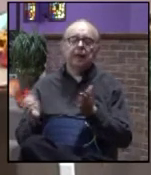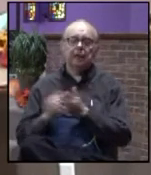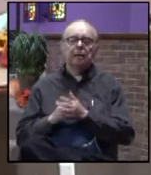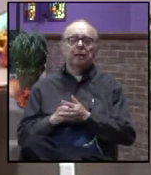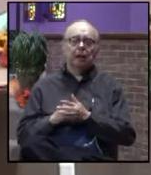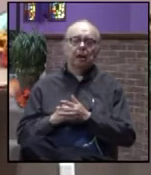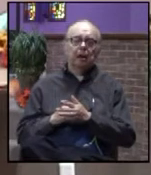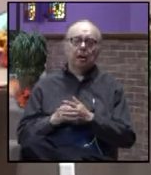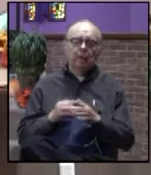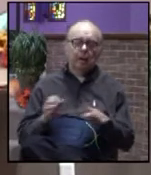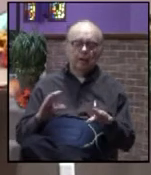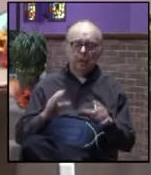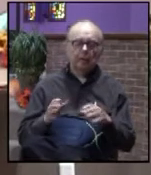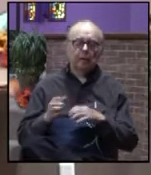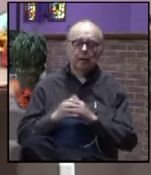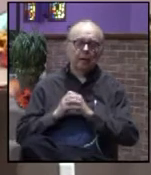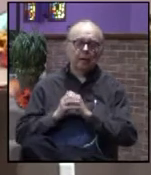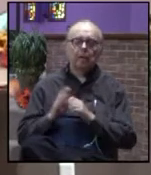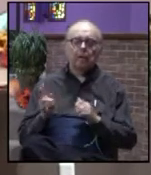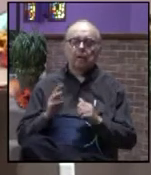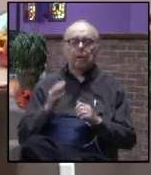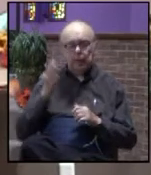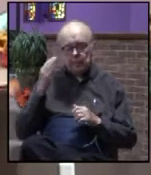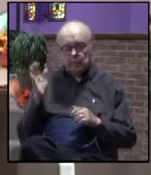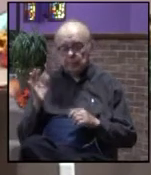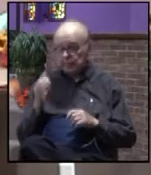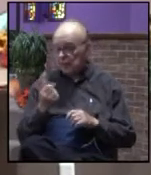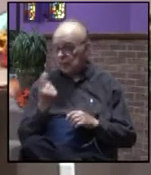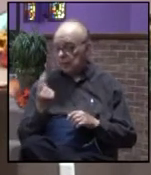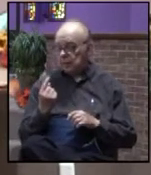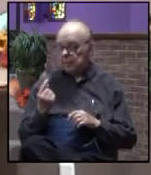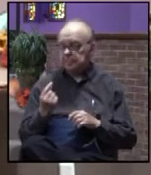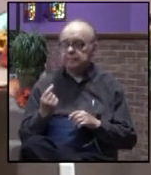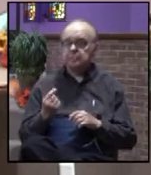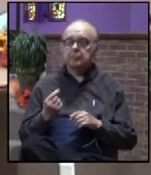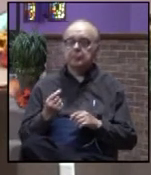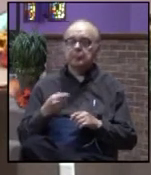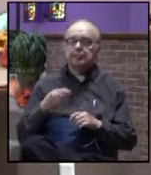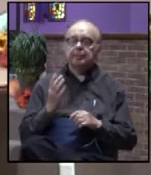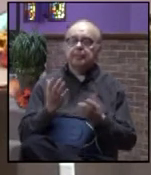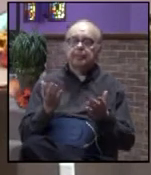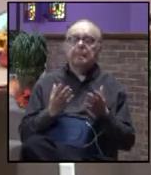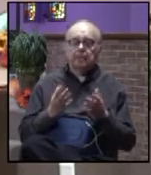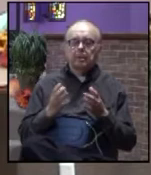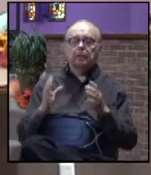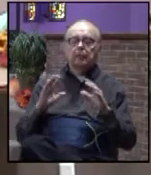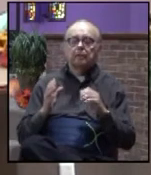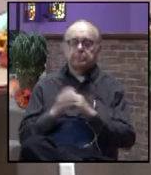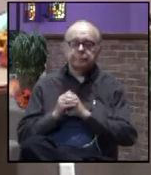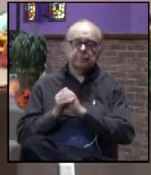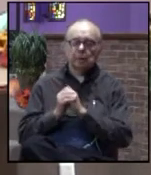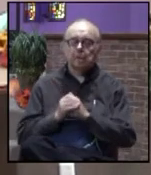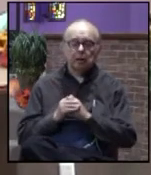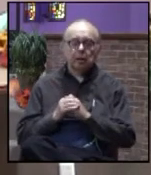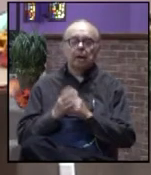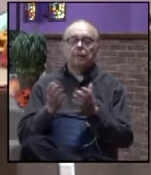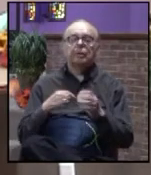I can't do my corporate worship in the woods by myself. God wants corporate worship. He wants us all